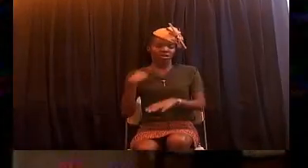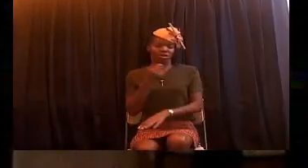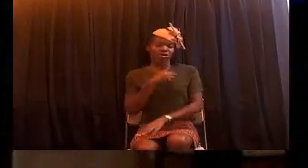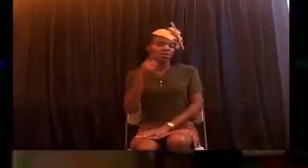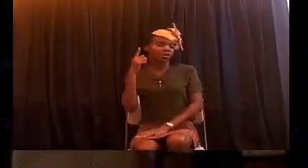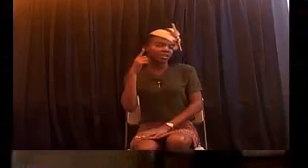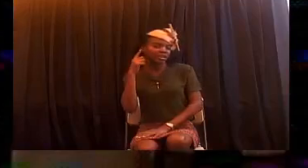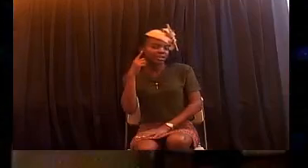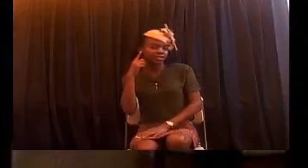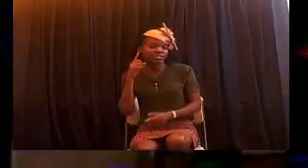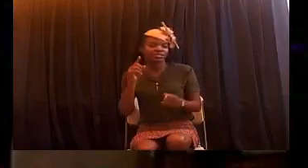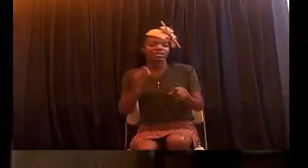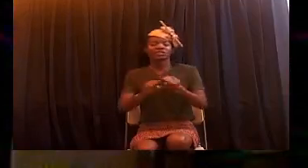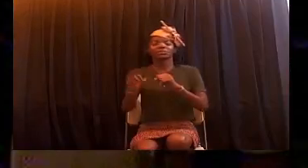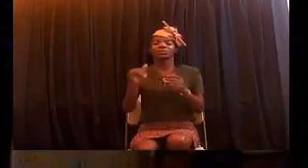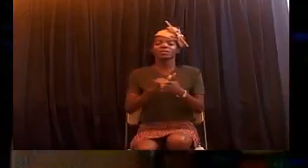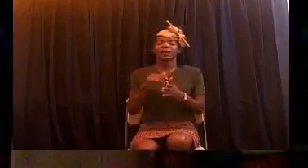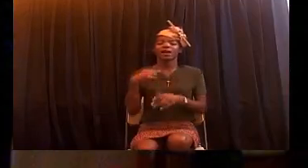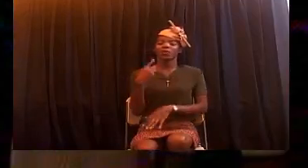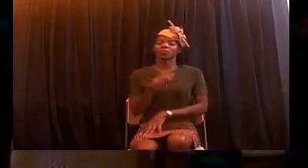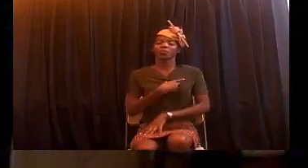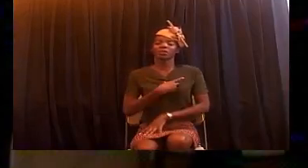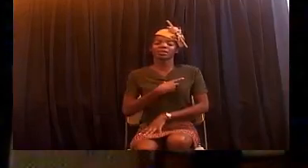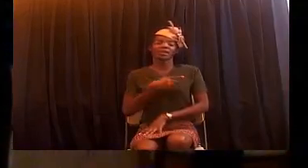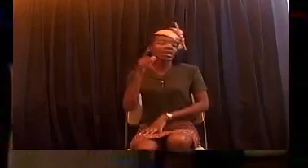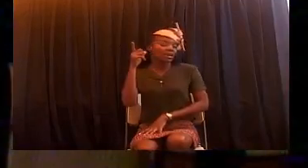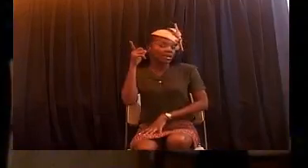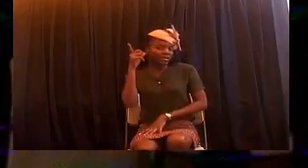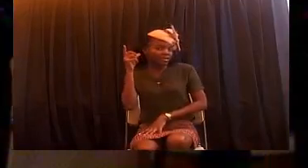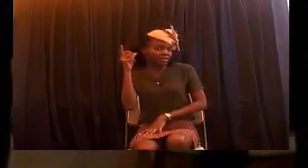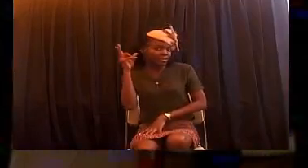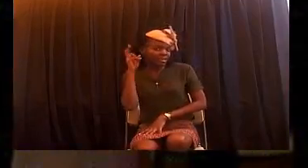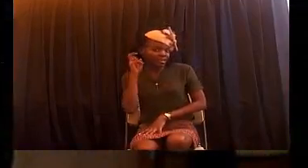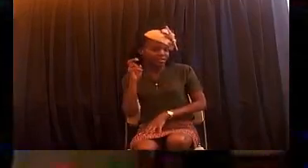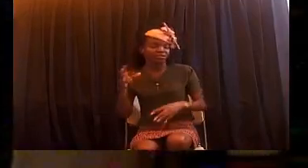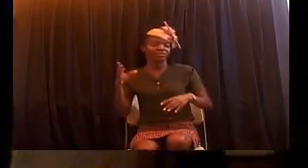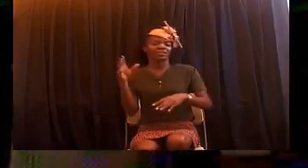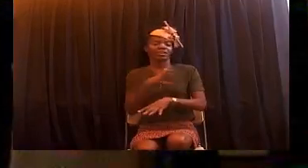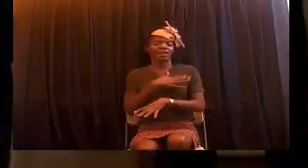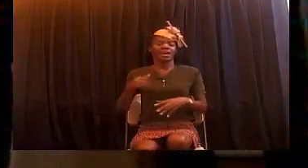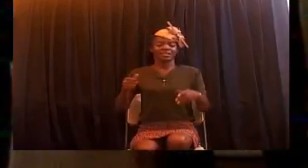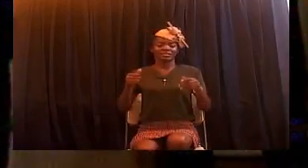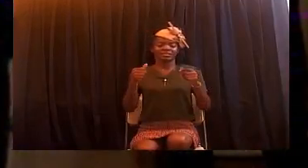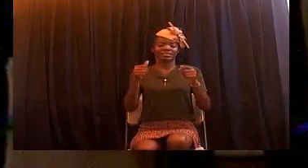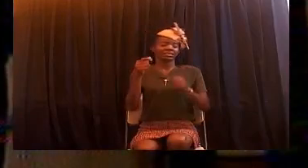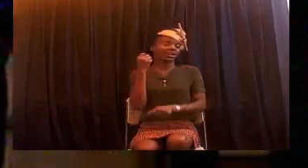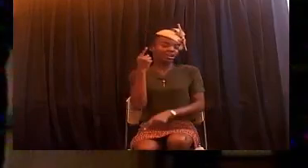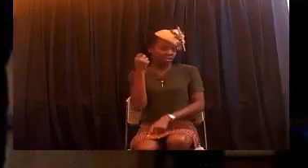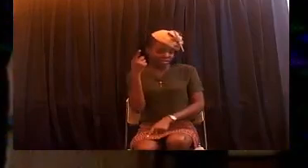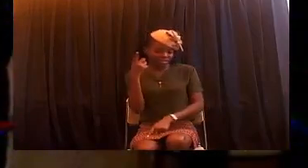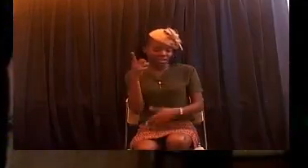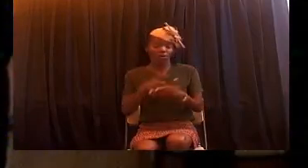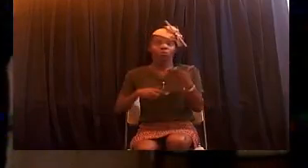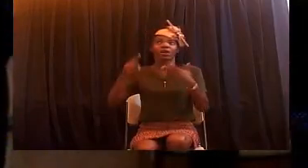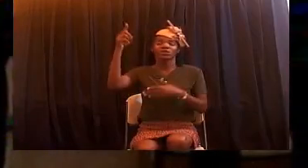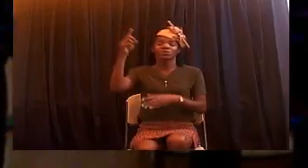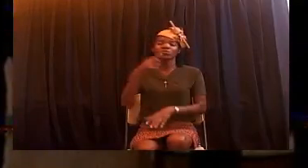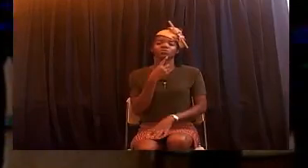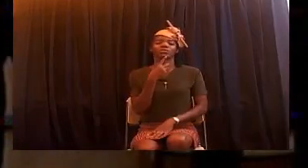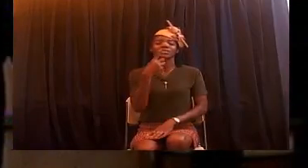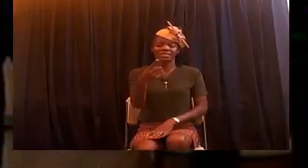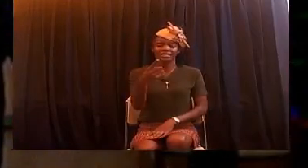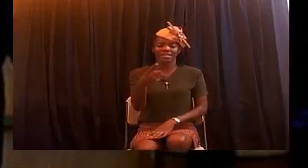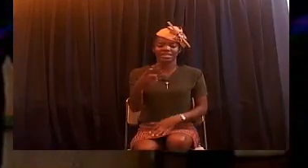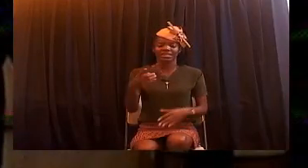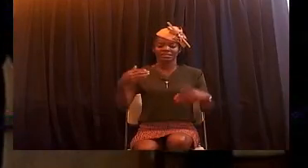come in, we will comprehend and move to do as thus saith the Lord. Have your own way. Let